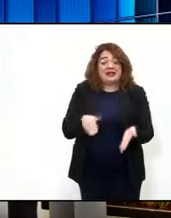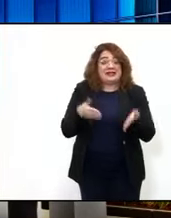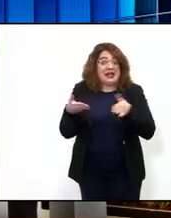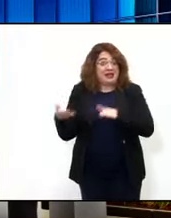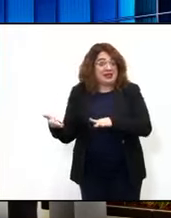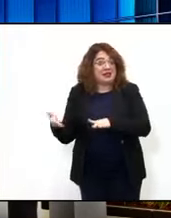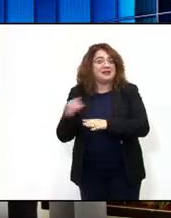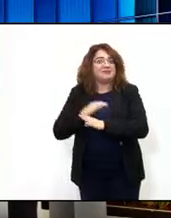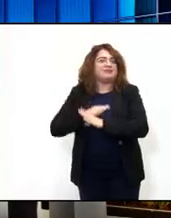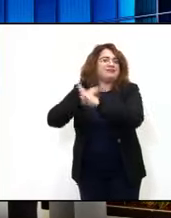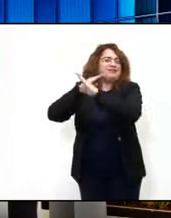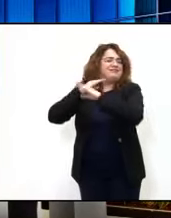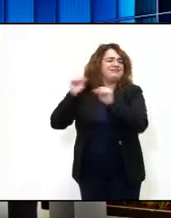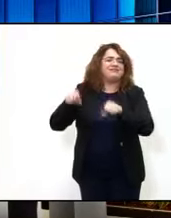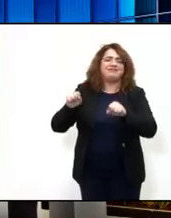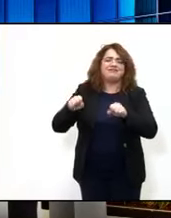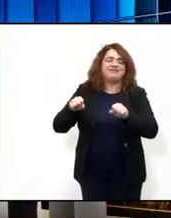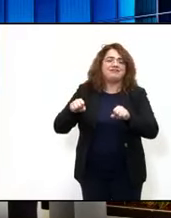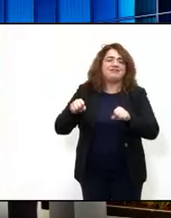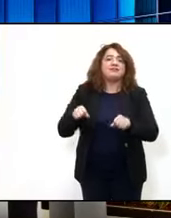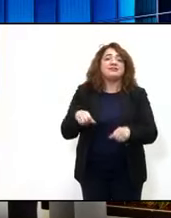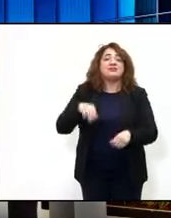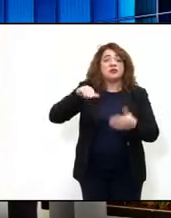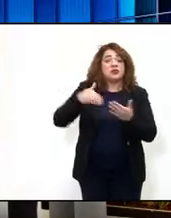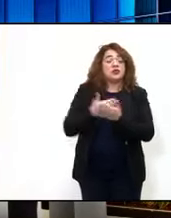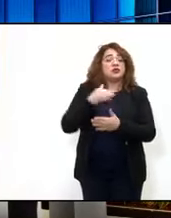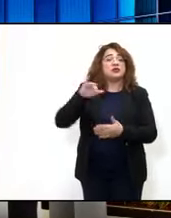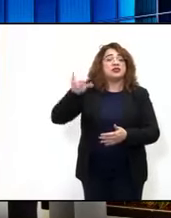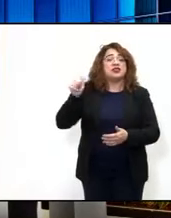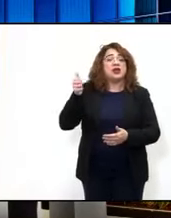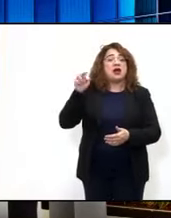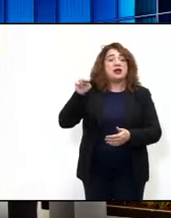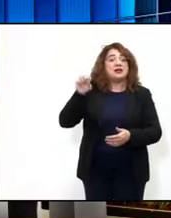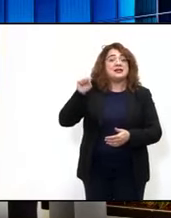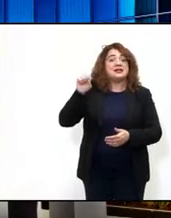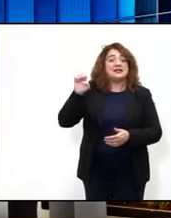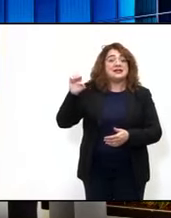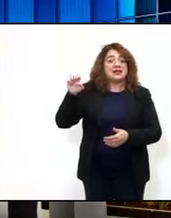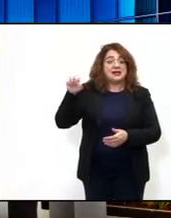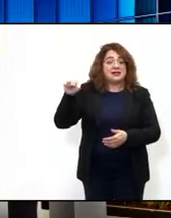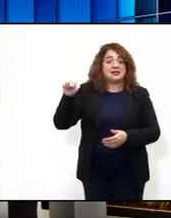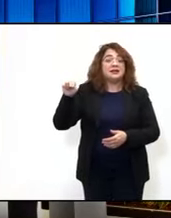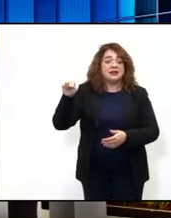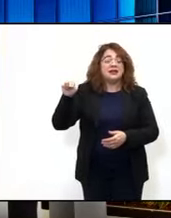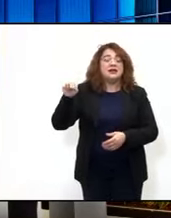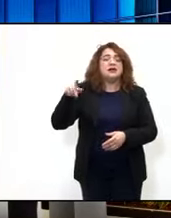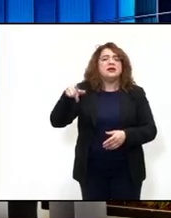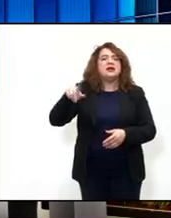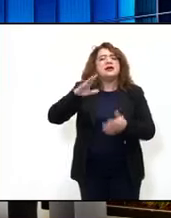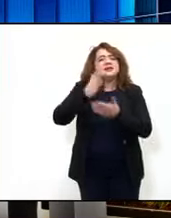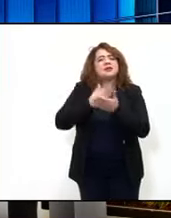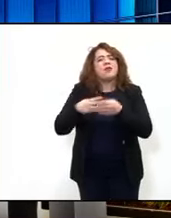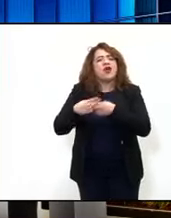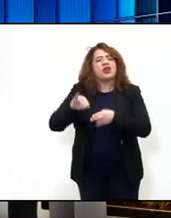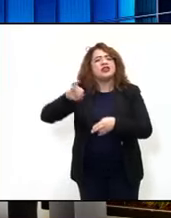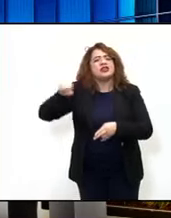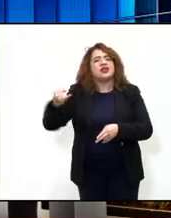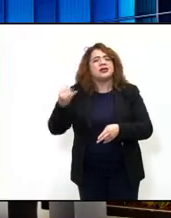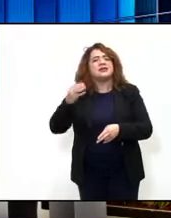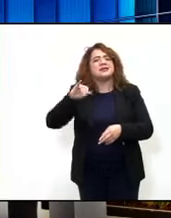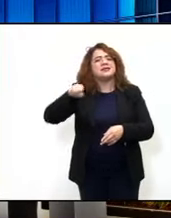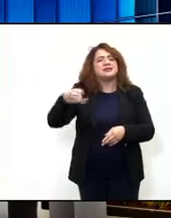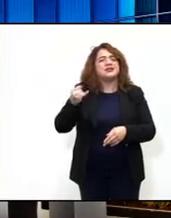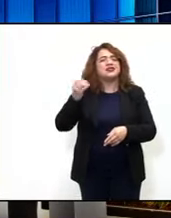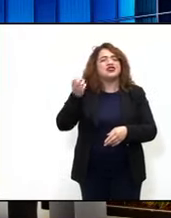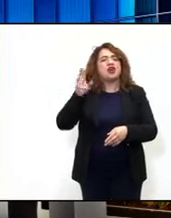very true. This is also true of the new Janssen, otherwise known as Johnson & Johnson. So some people call it Johnson & Johnson. Others, when you hear it and